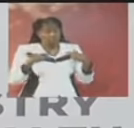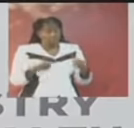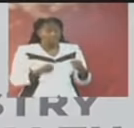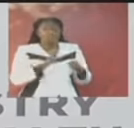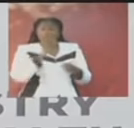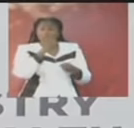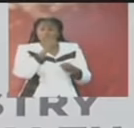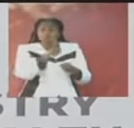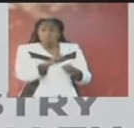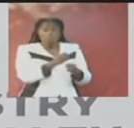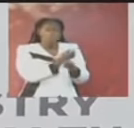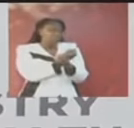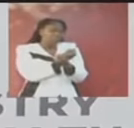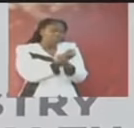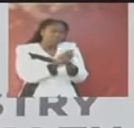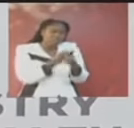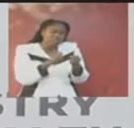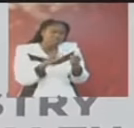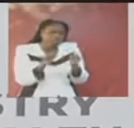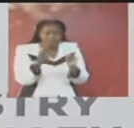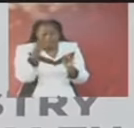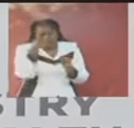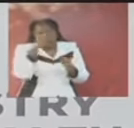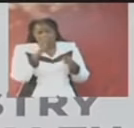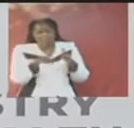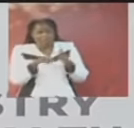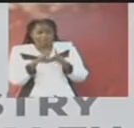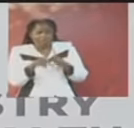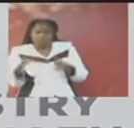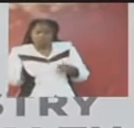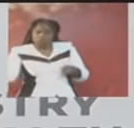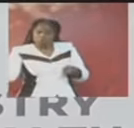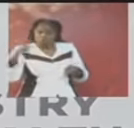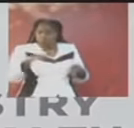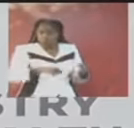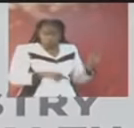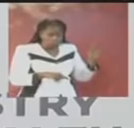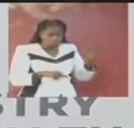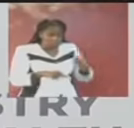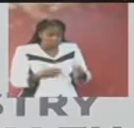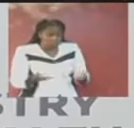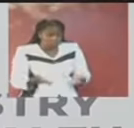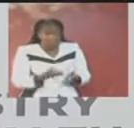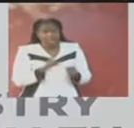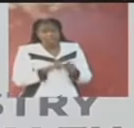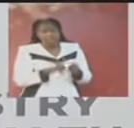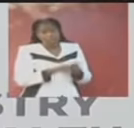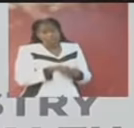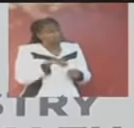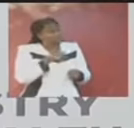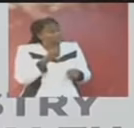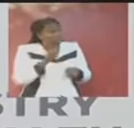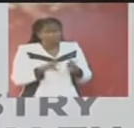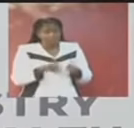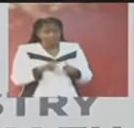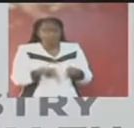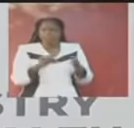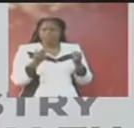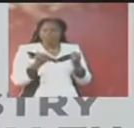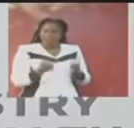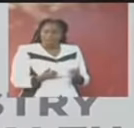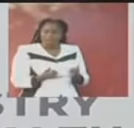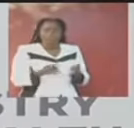our repatriated nationals and our expatriates attached to the oil and gas sector. I now pass you over